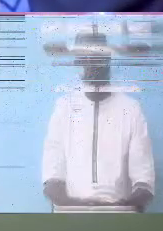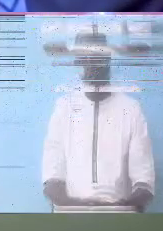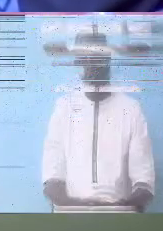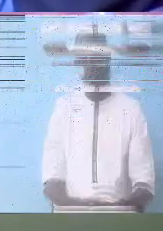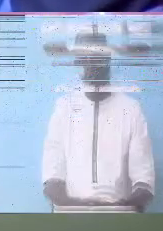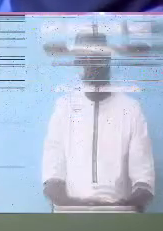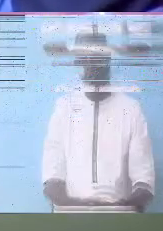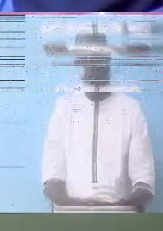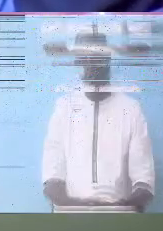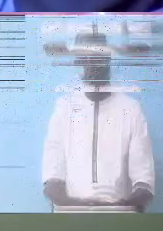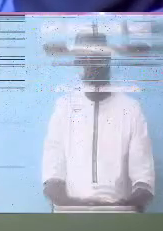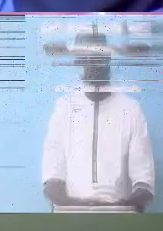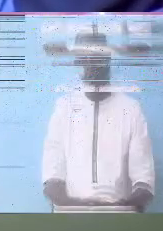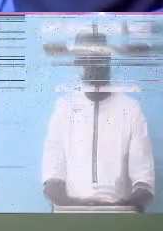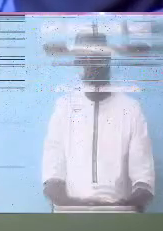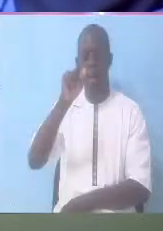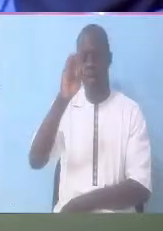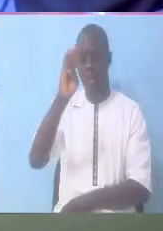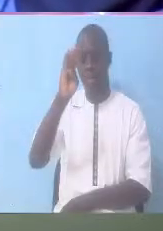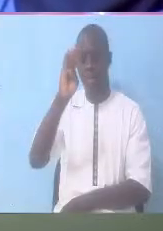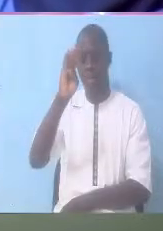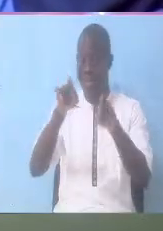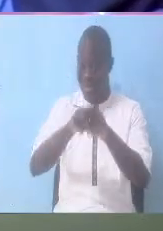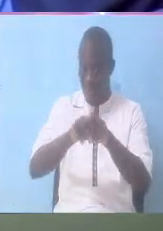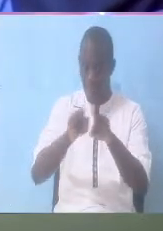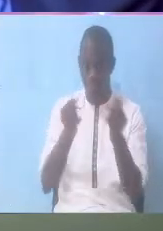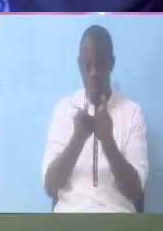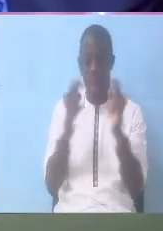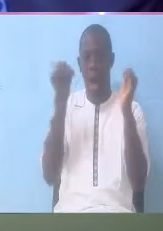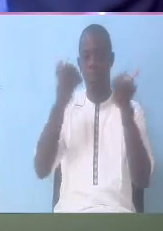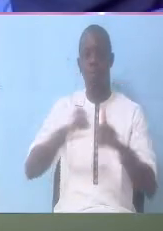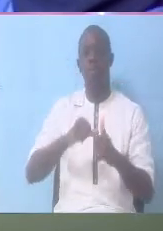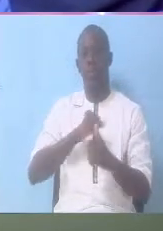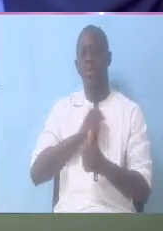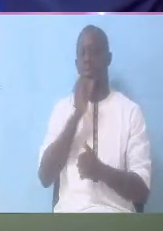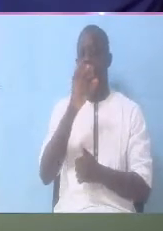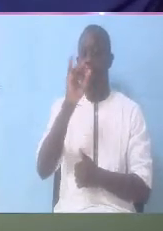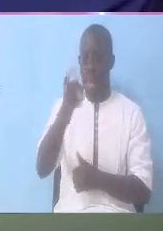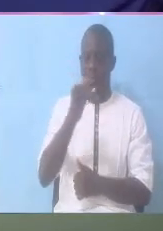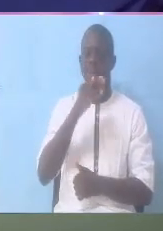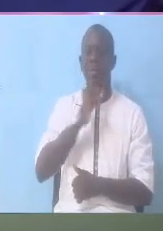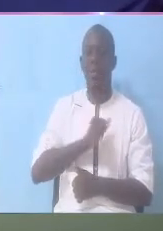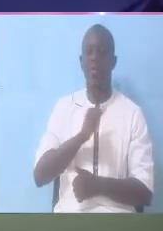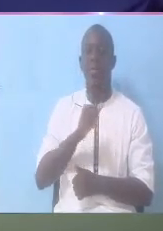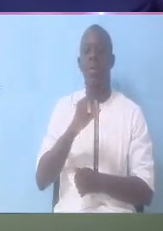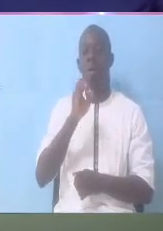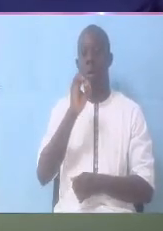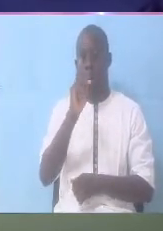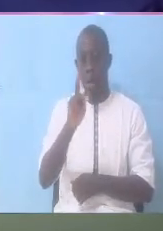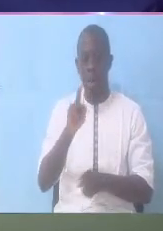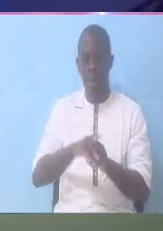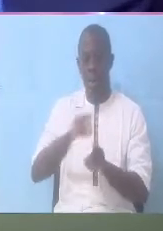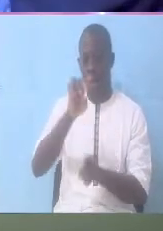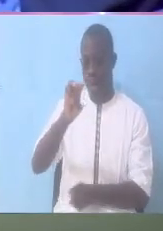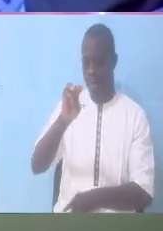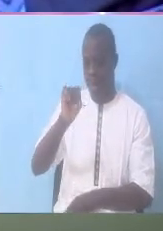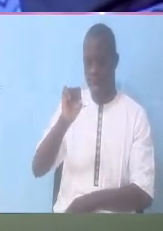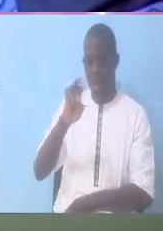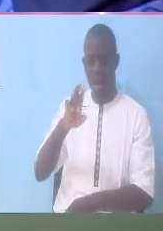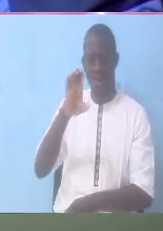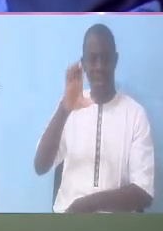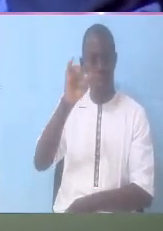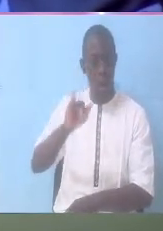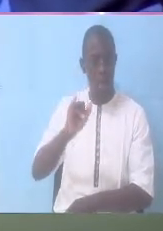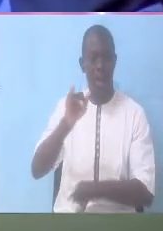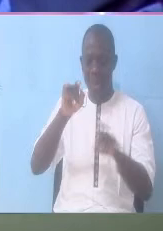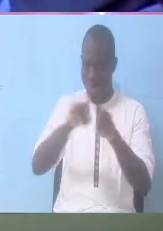Jasaba yes. Kujabi correct? Yes, sir. Okay. Masi Jamme, it's the same thing.